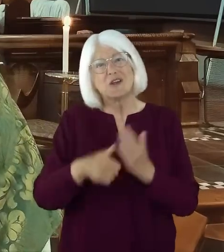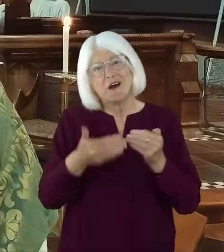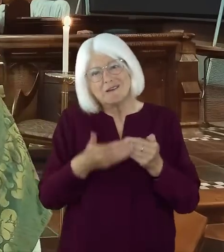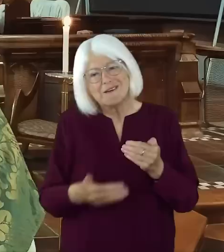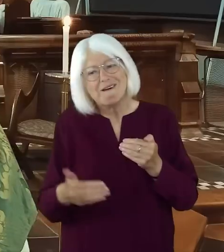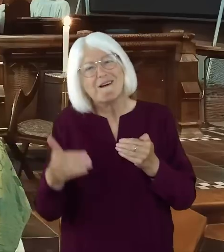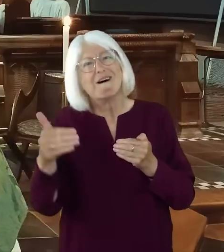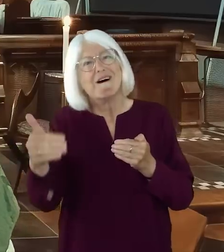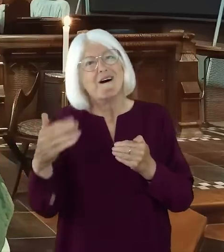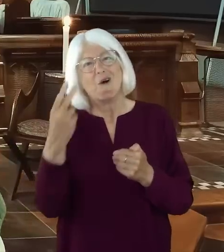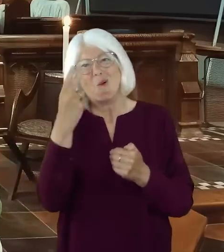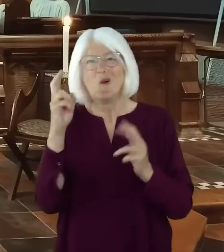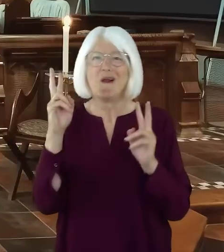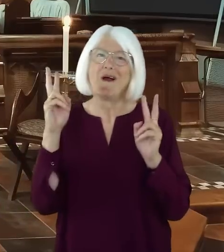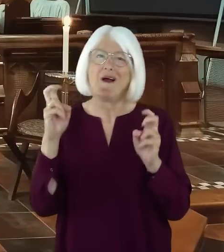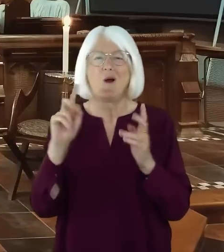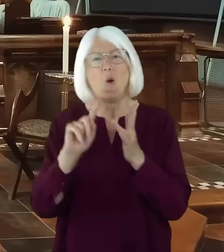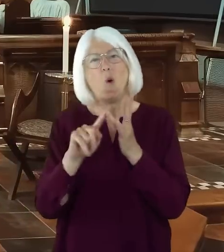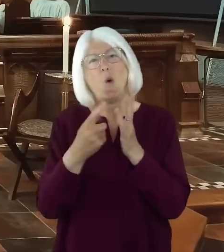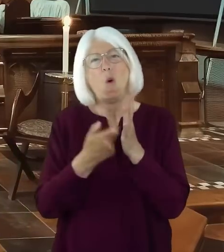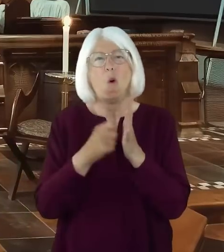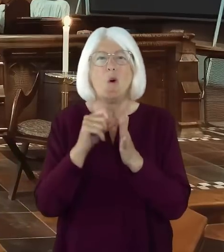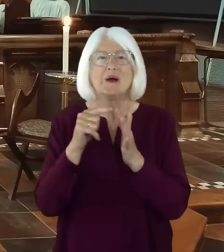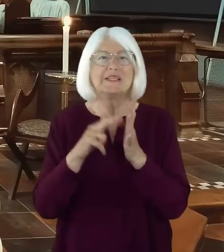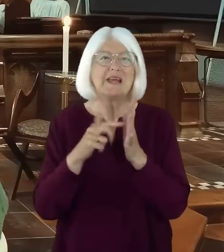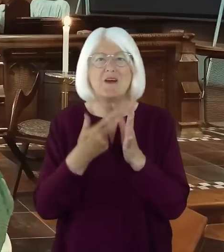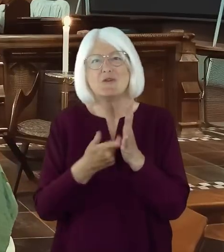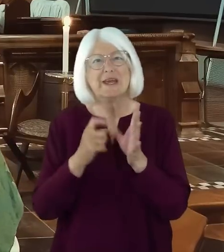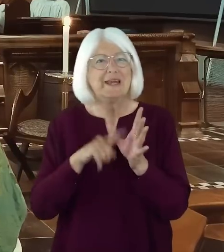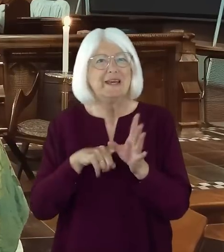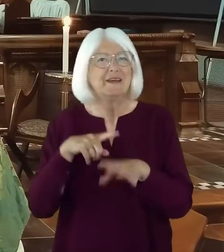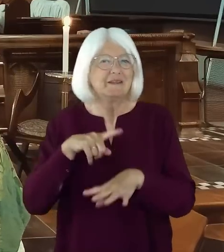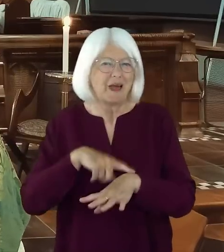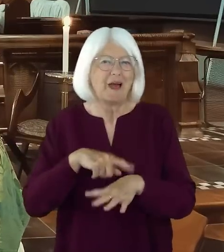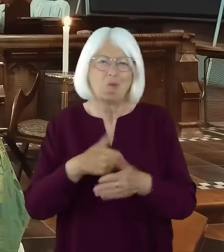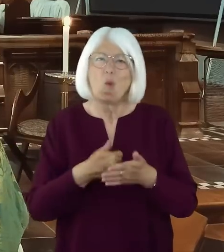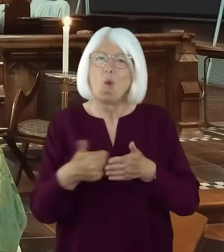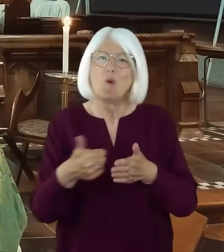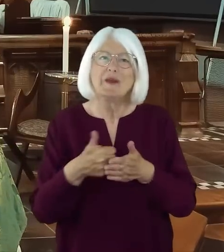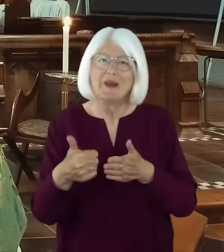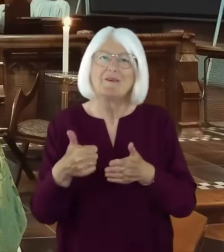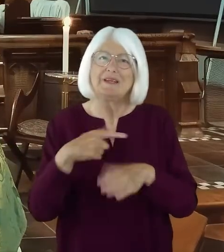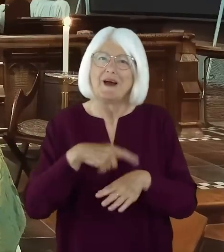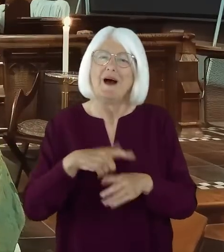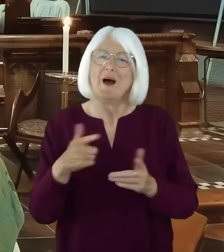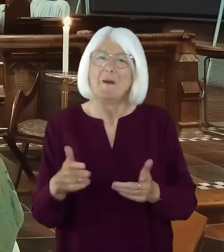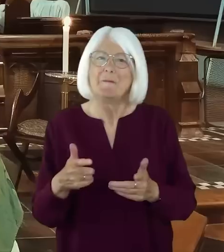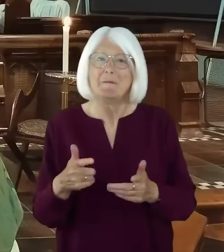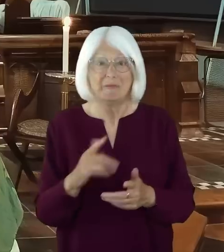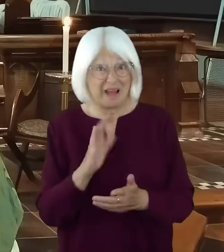time, we perhaps acknowledge that ordinary time is often anything but ordinary. It is often